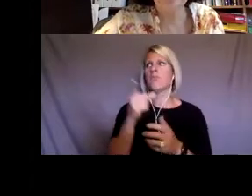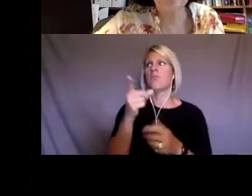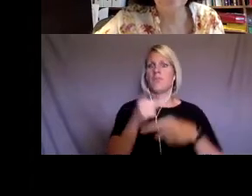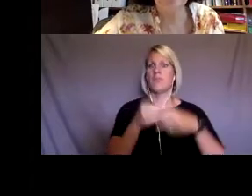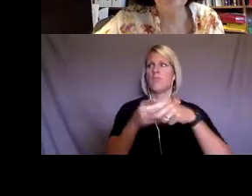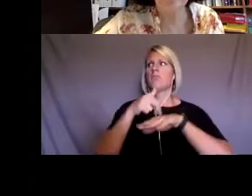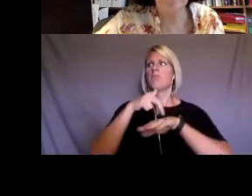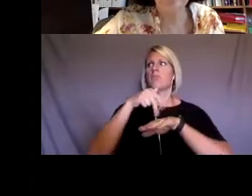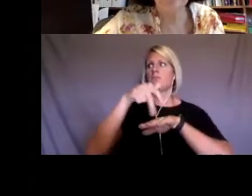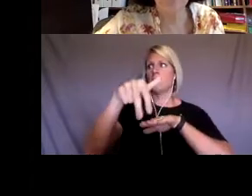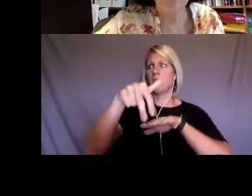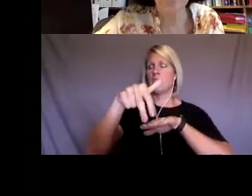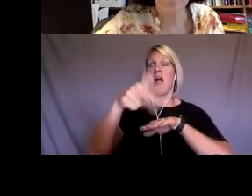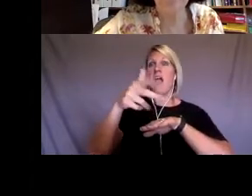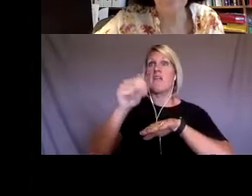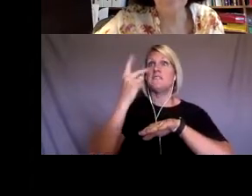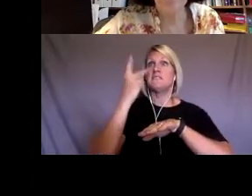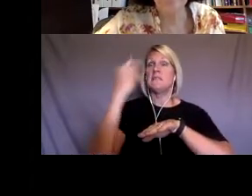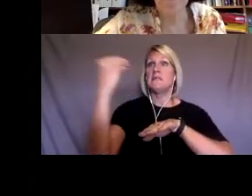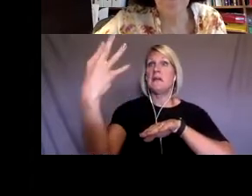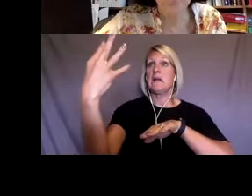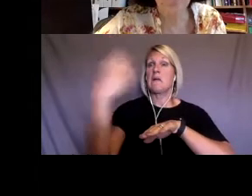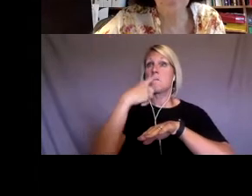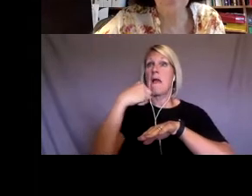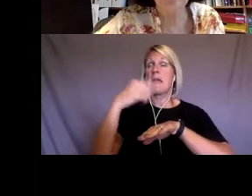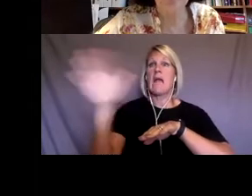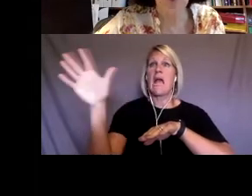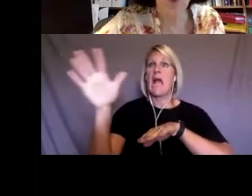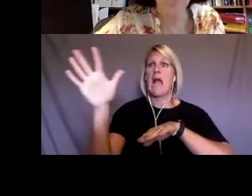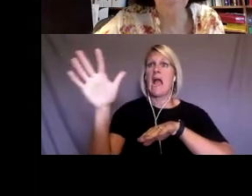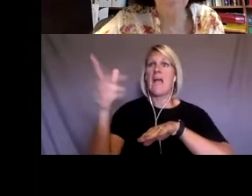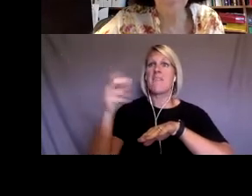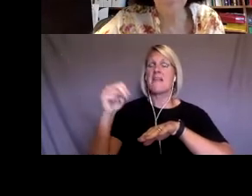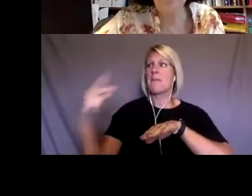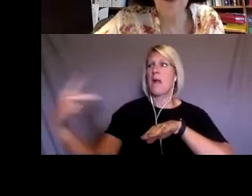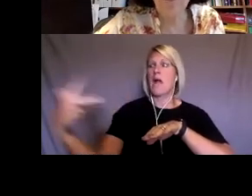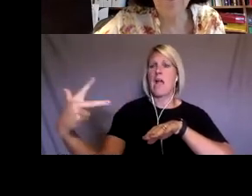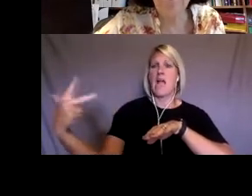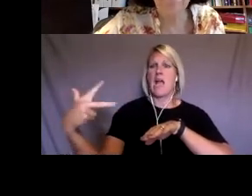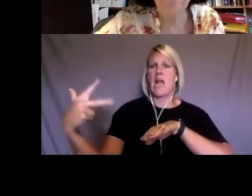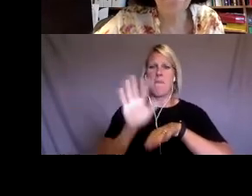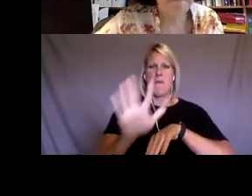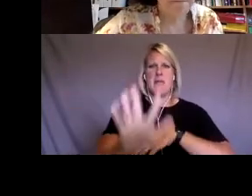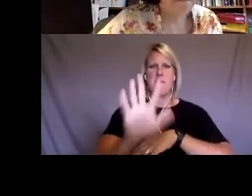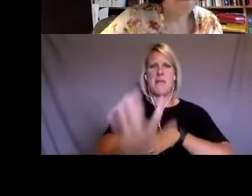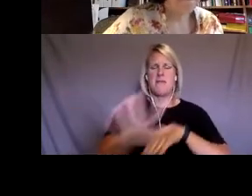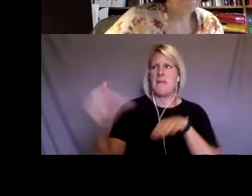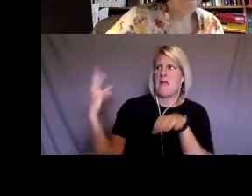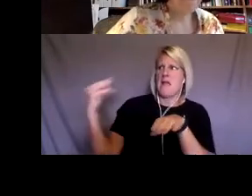and seeing the light turning red, and then having to hear people honking and shouting at them.